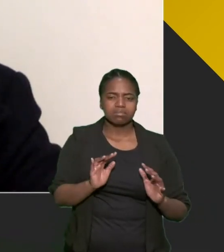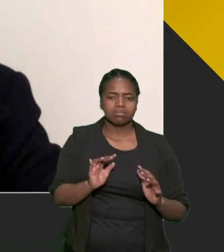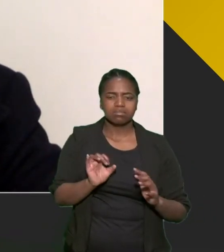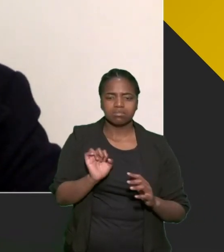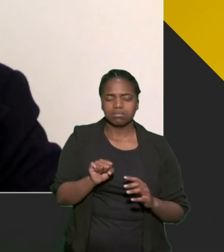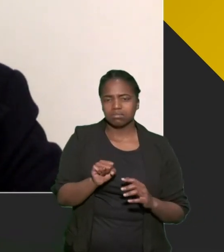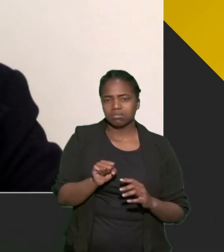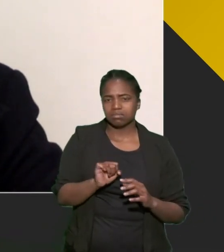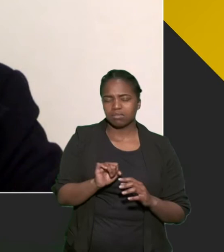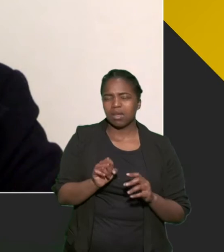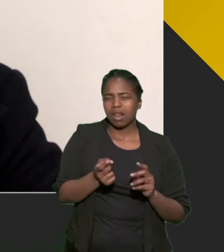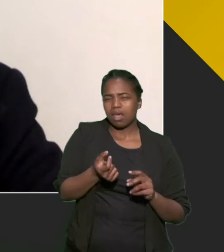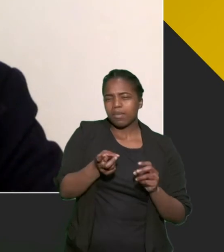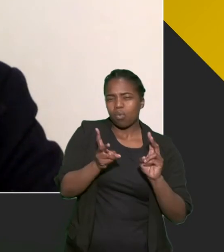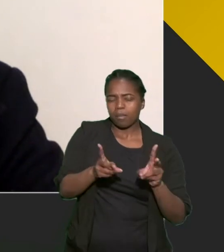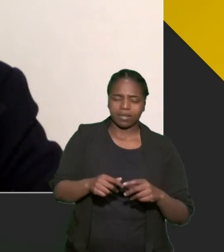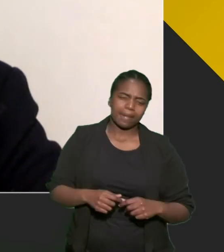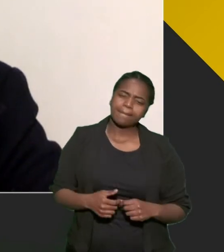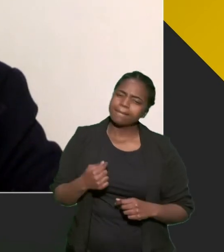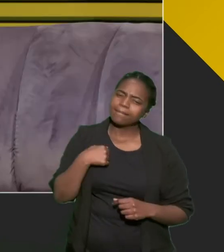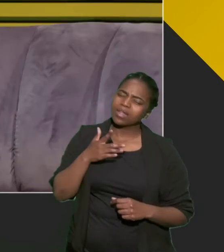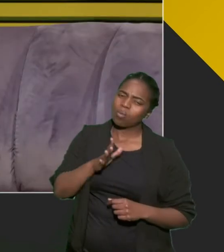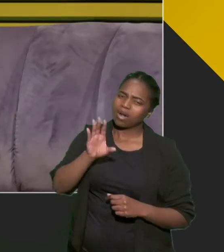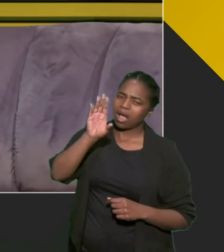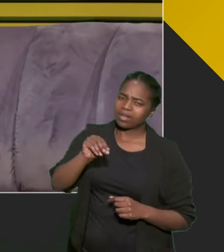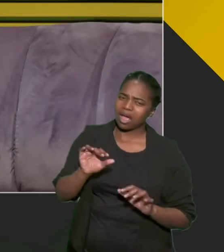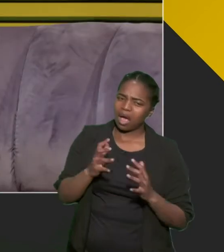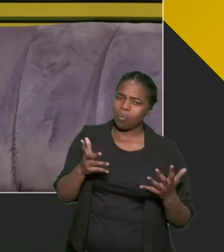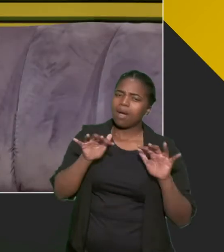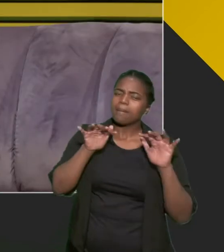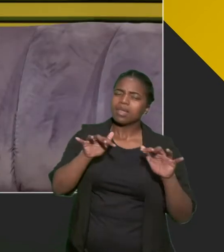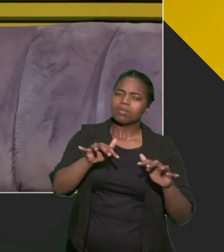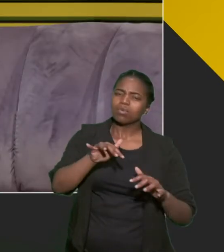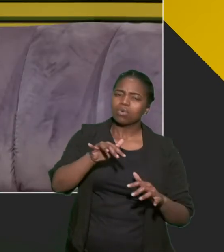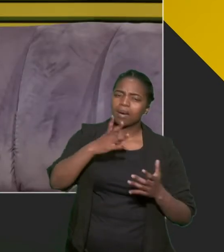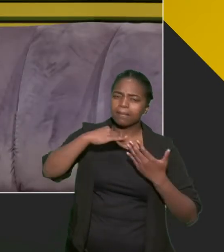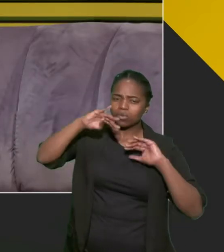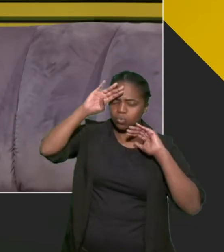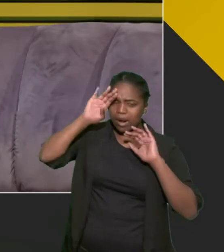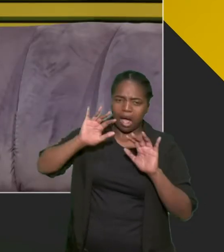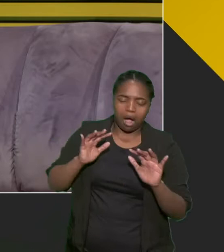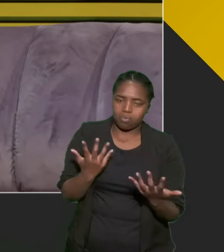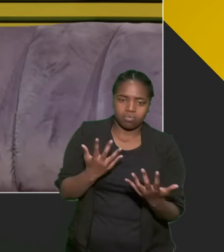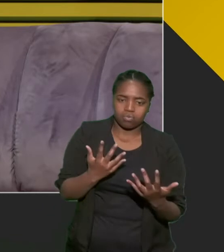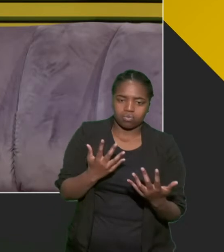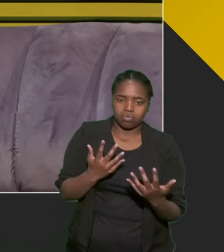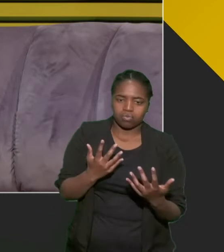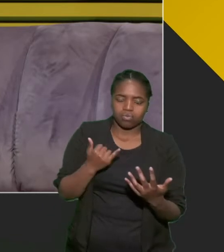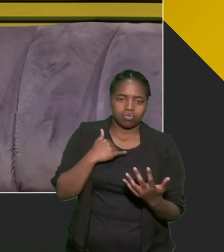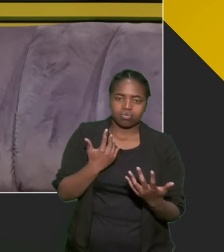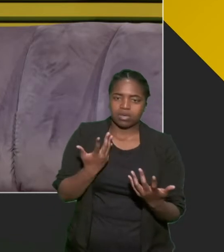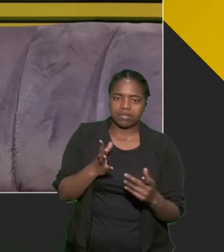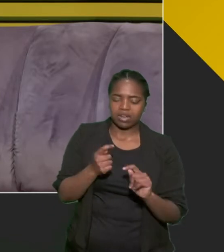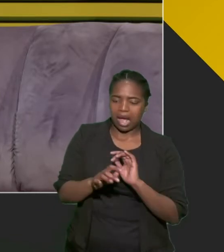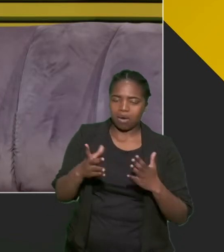what things normal. How has Sobako Botswana actively shaped the